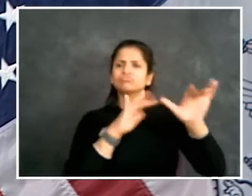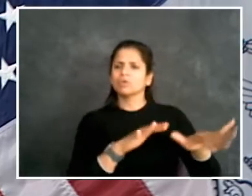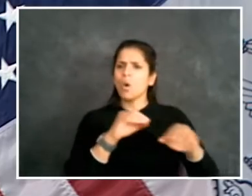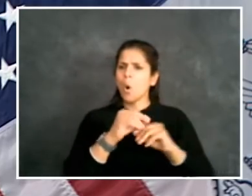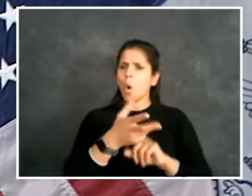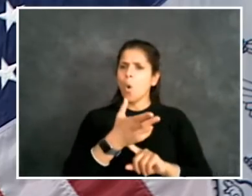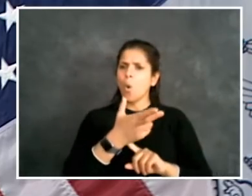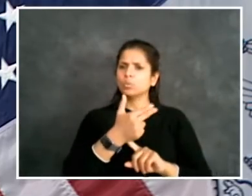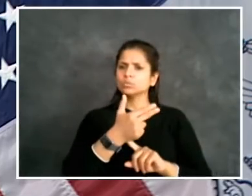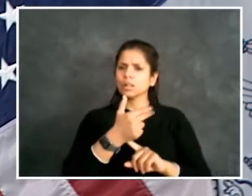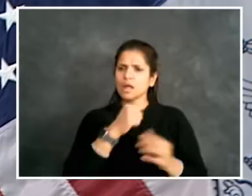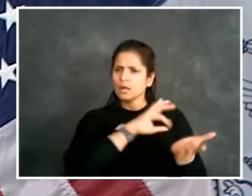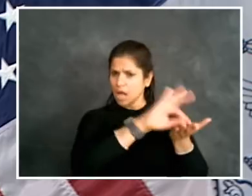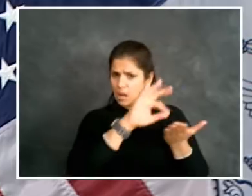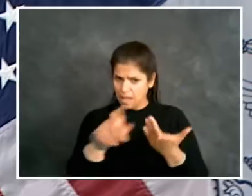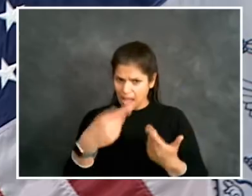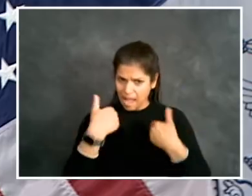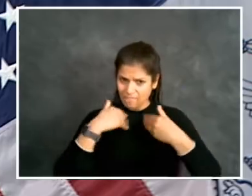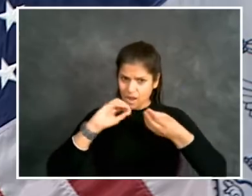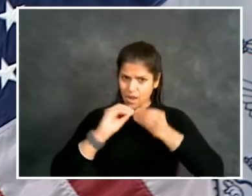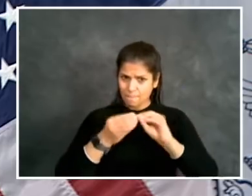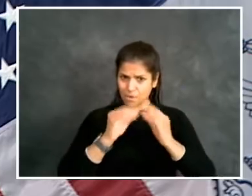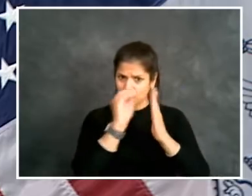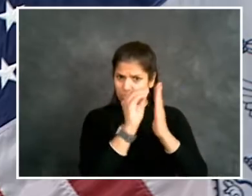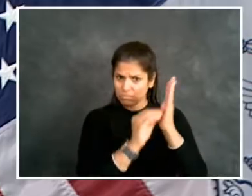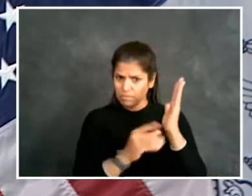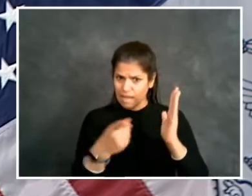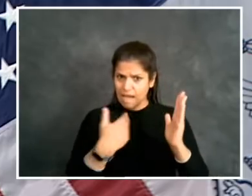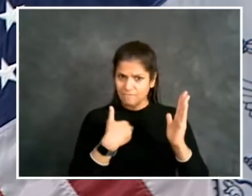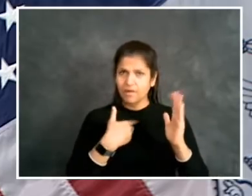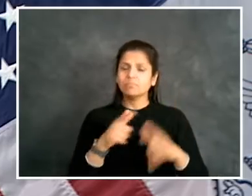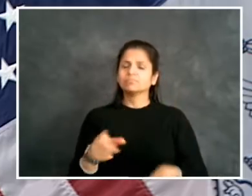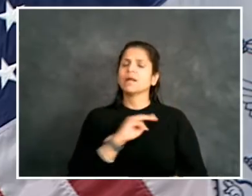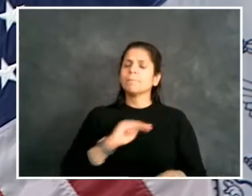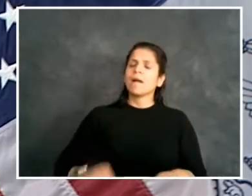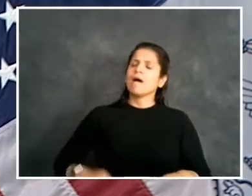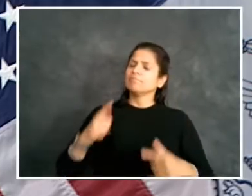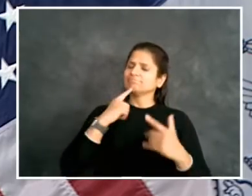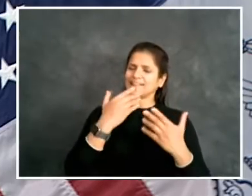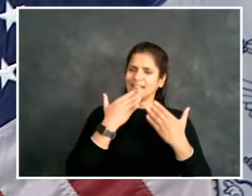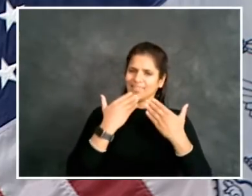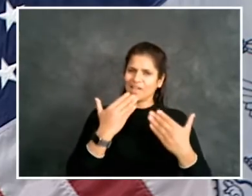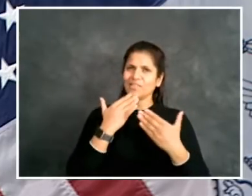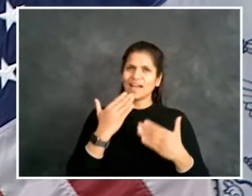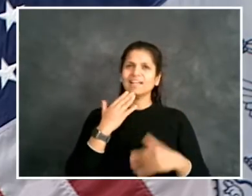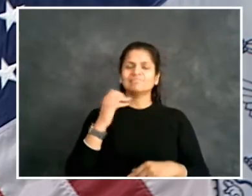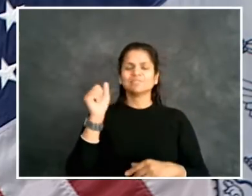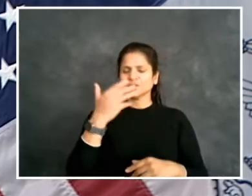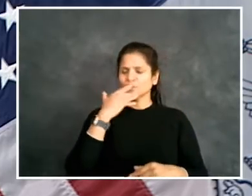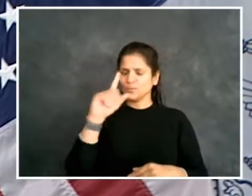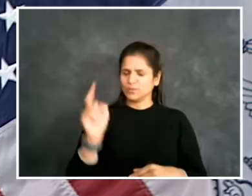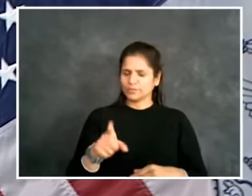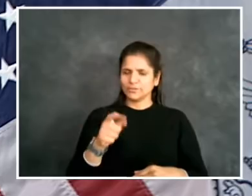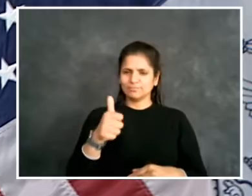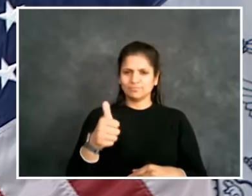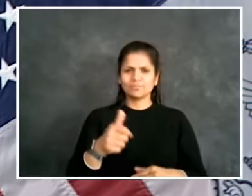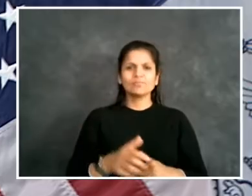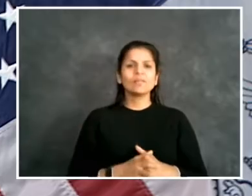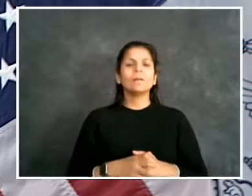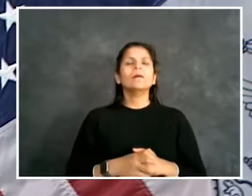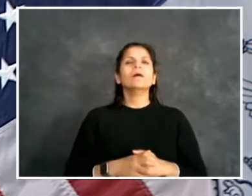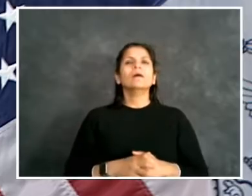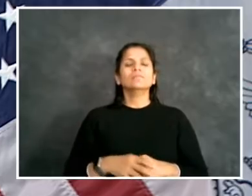on that, thank you. Thank you, Katie. Very good questions and very important questions. And we're at a point